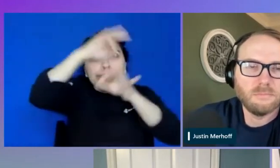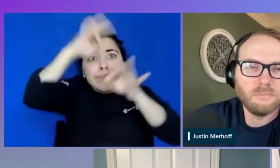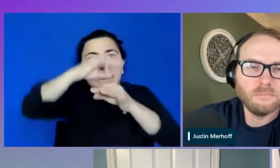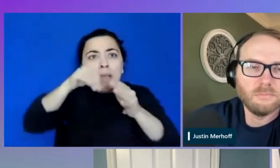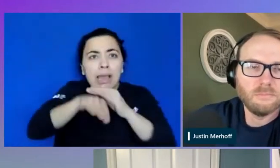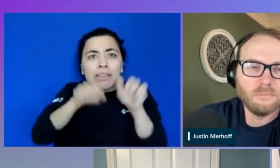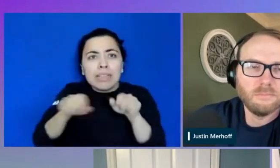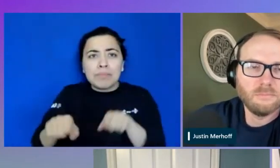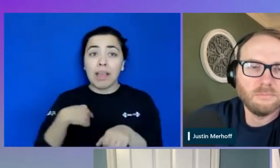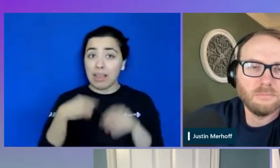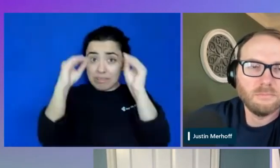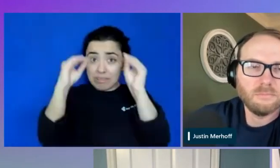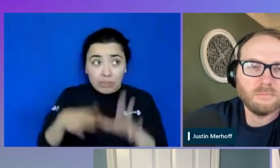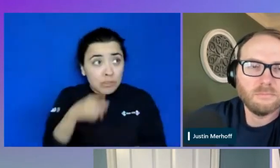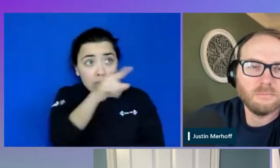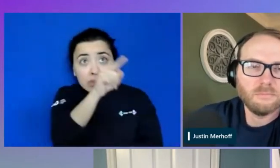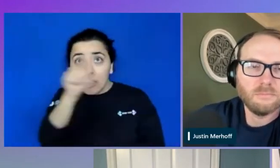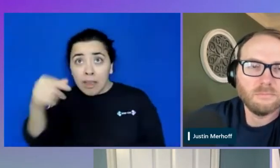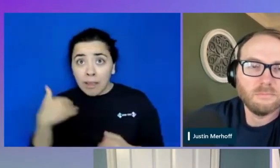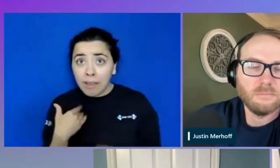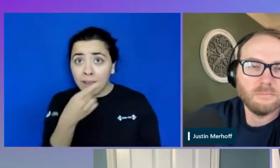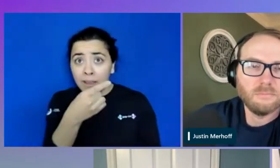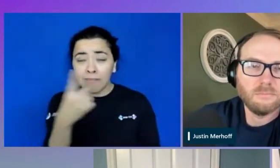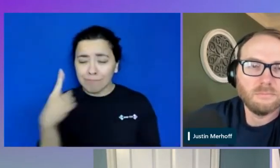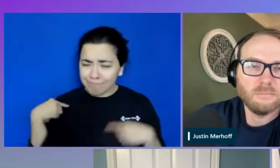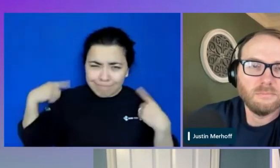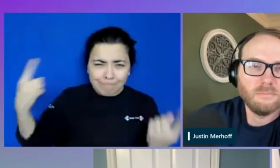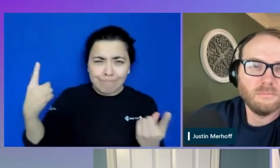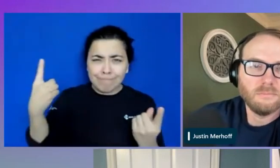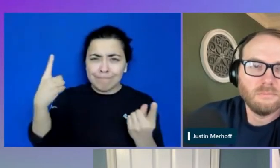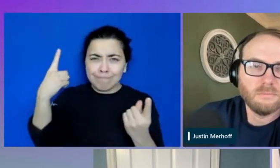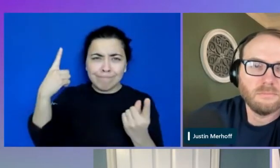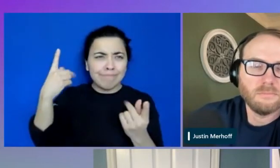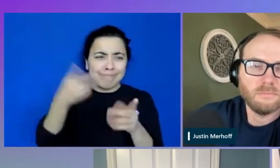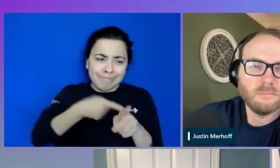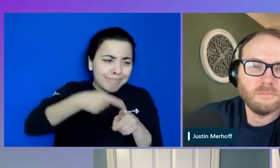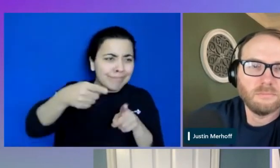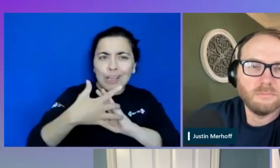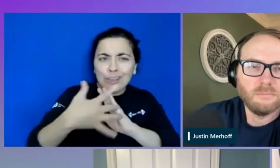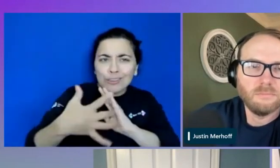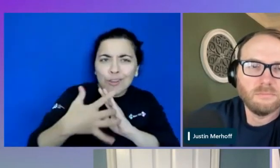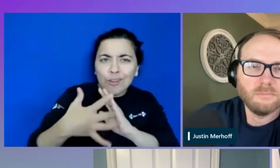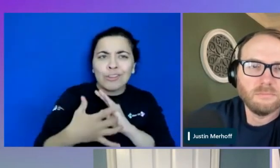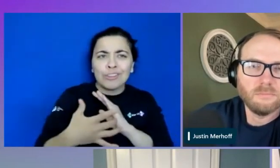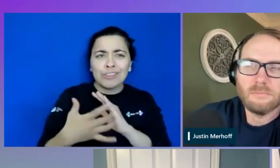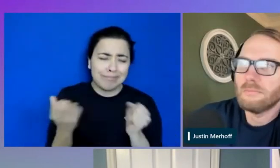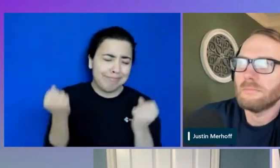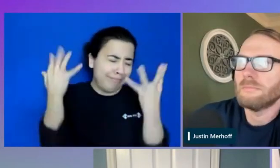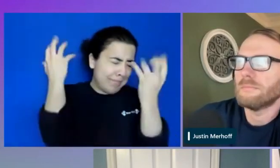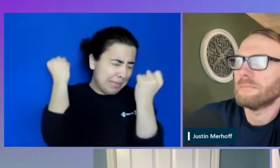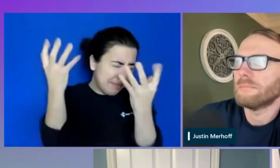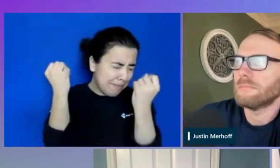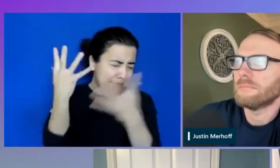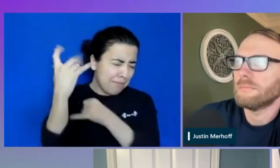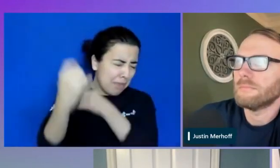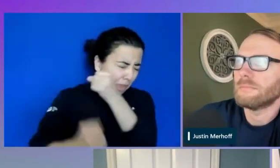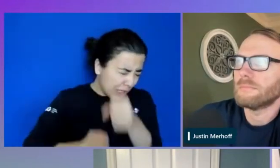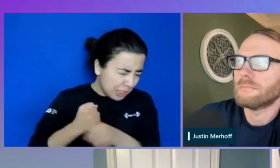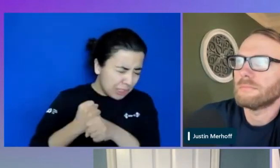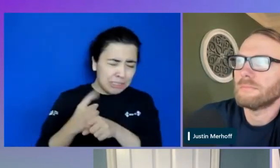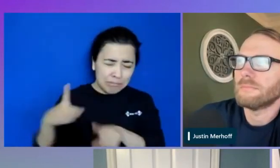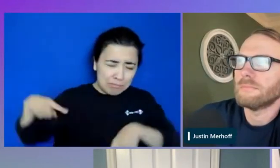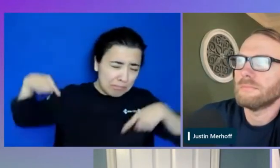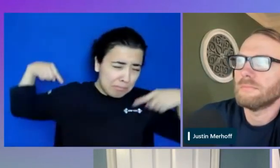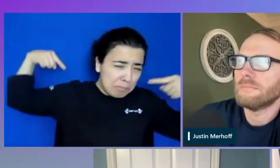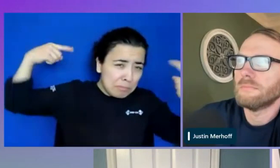accessibility. I had professors who had been in technology uh, fields for dozens of years and had never